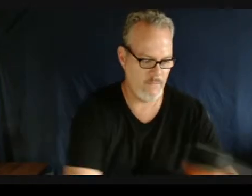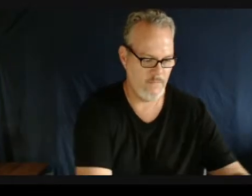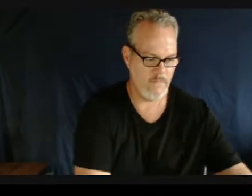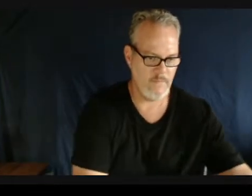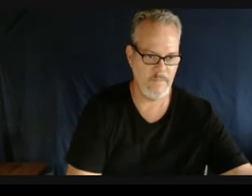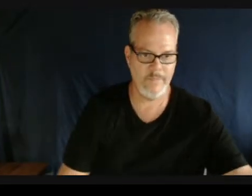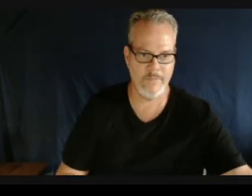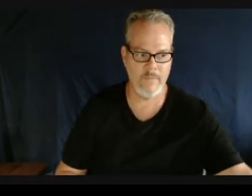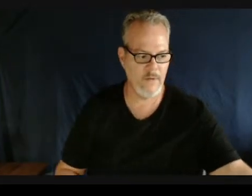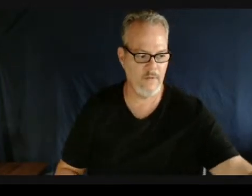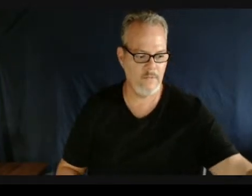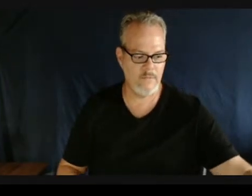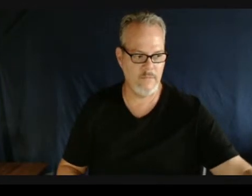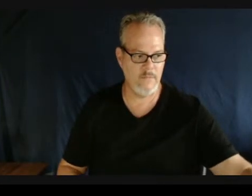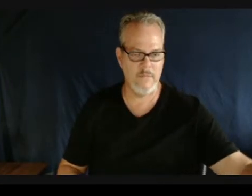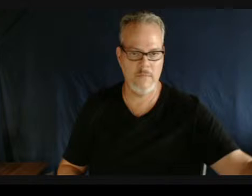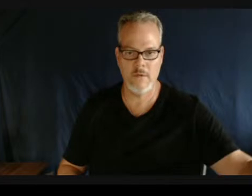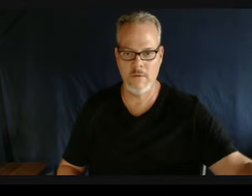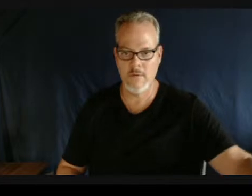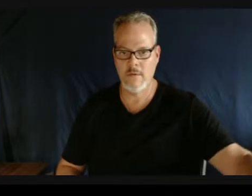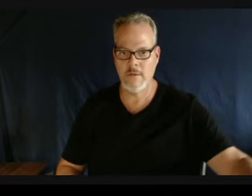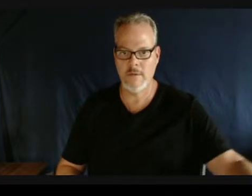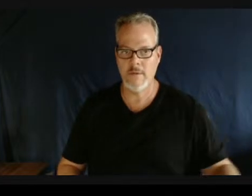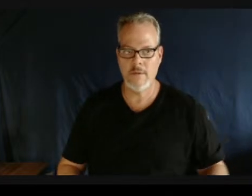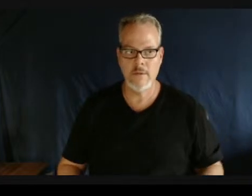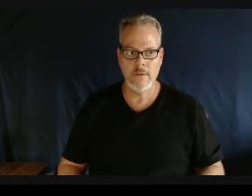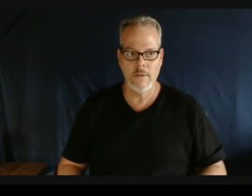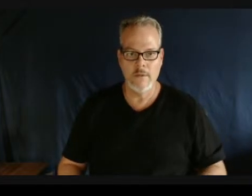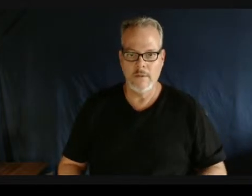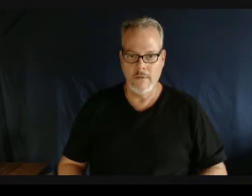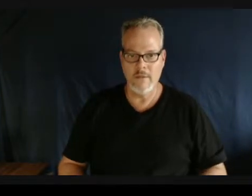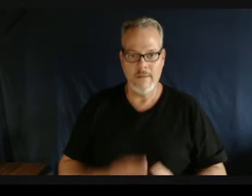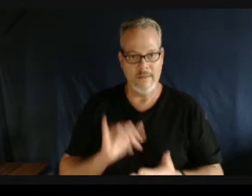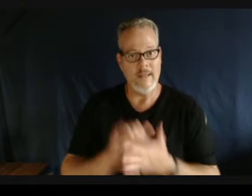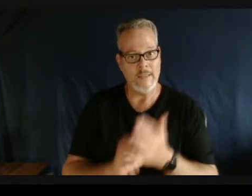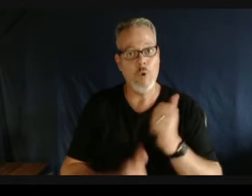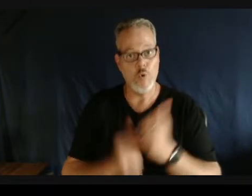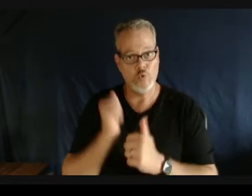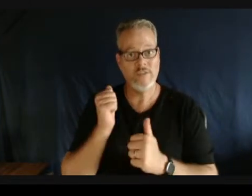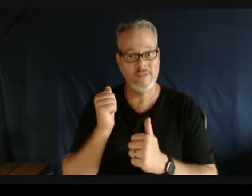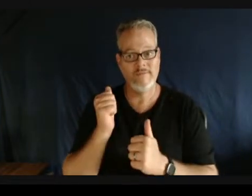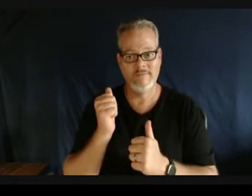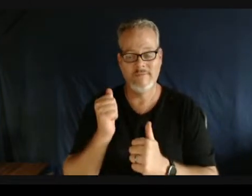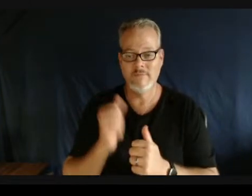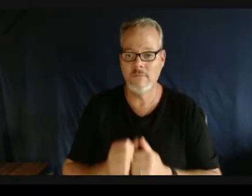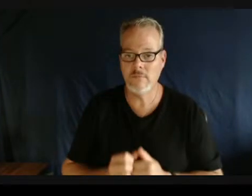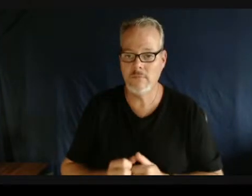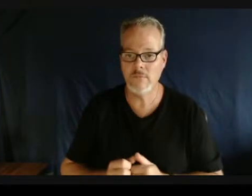most of them there. There is one paper we're not going to talk in detail as much today, but we'll